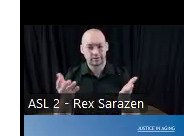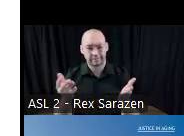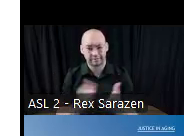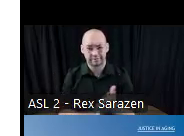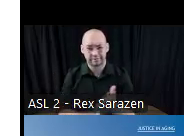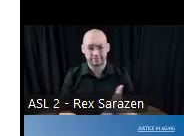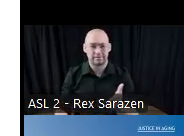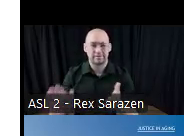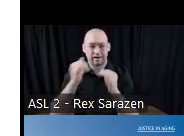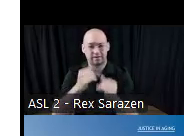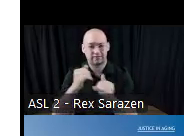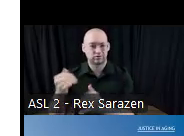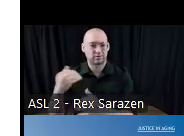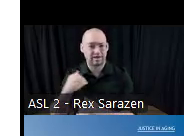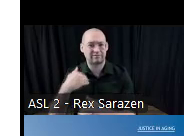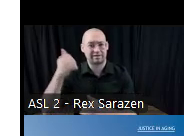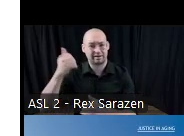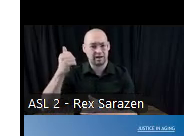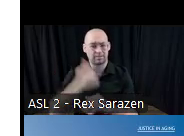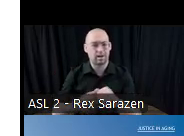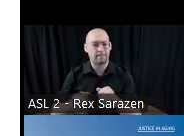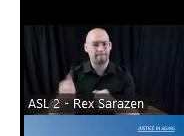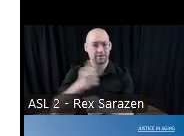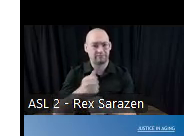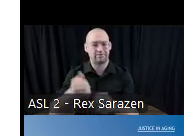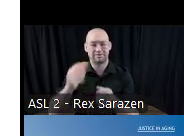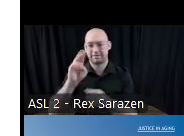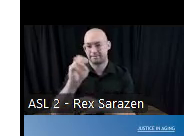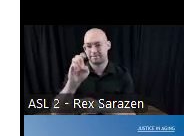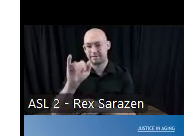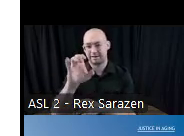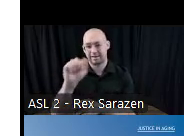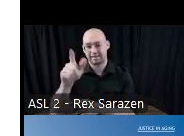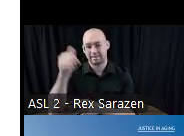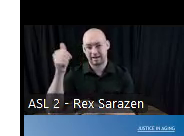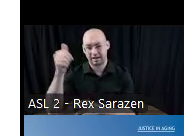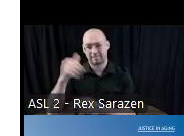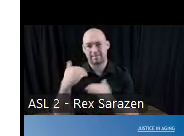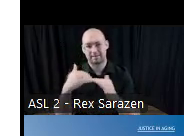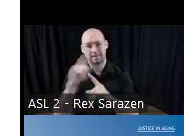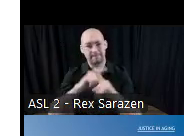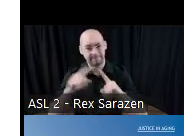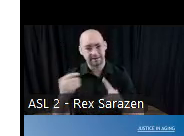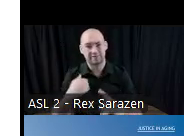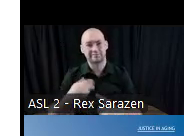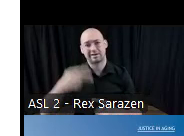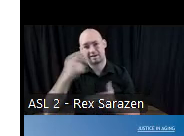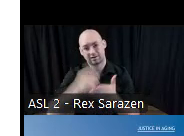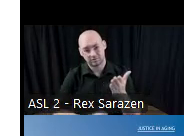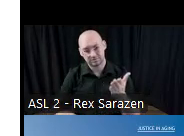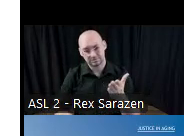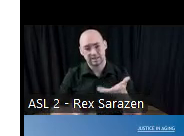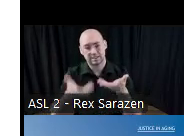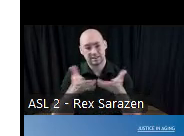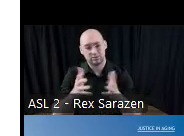have income that is above the current Medi-Cal income limit but have high medical costs, it allows a deduction